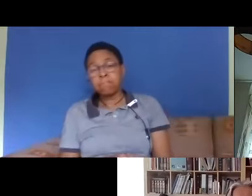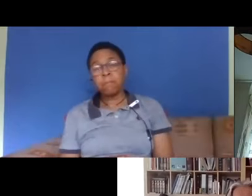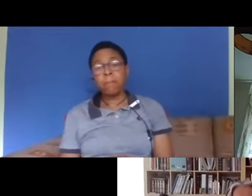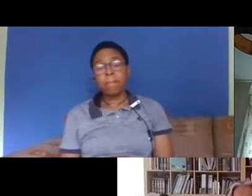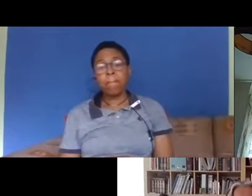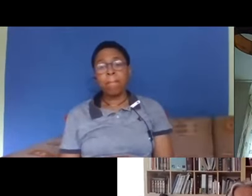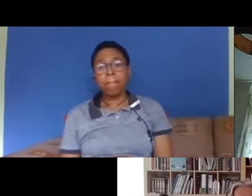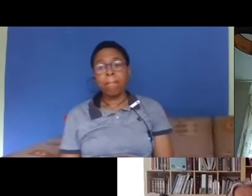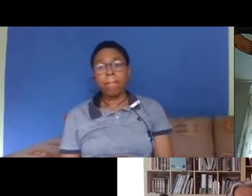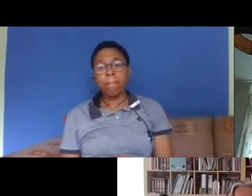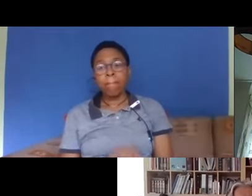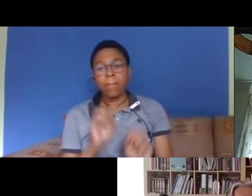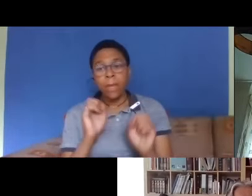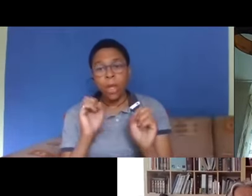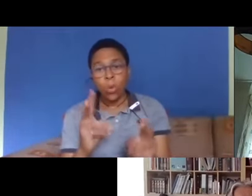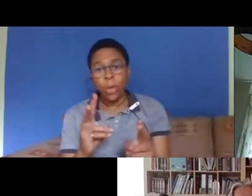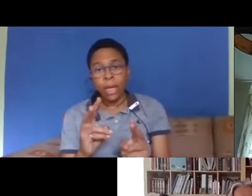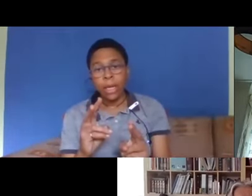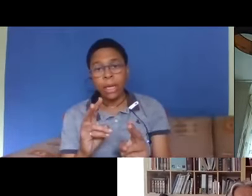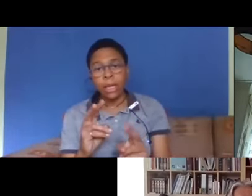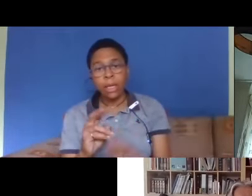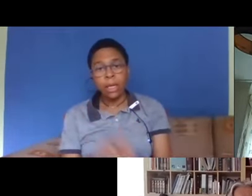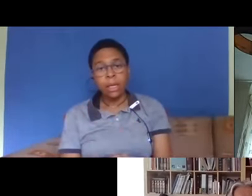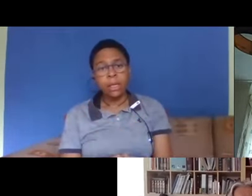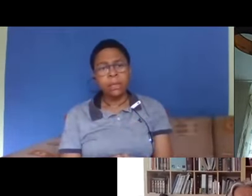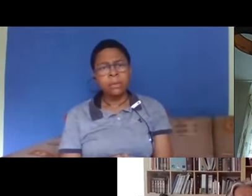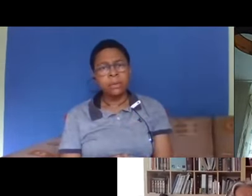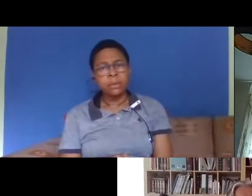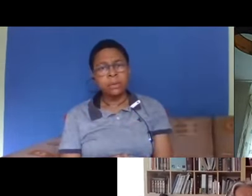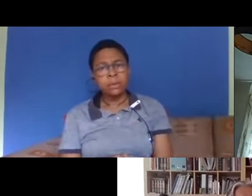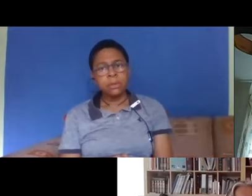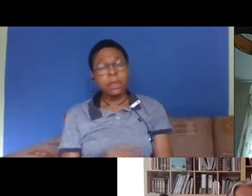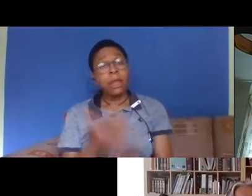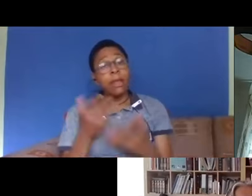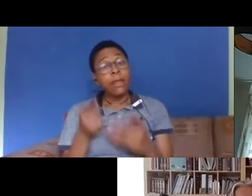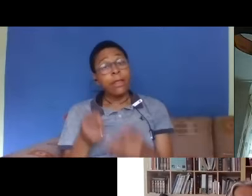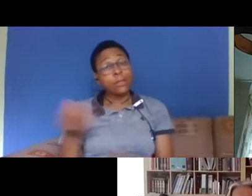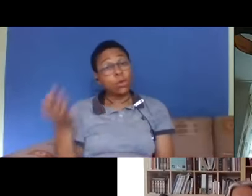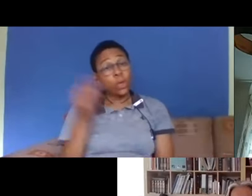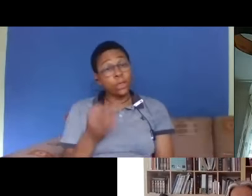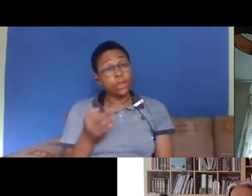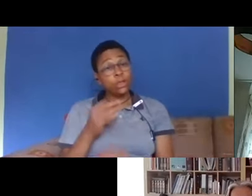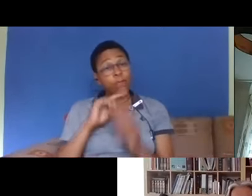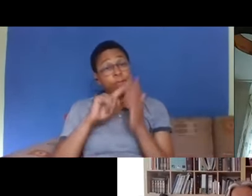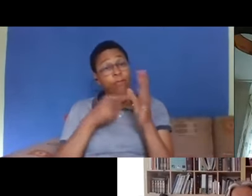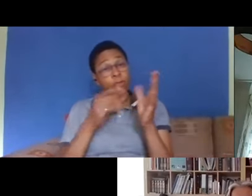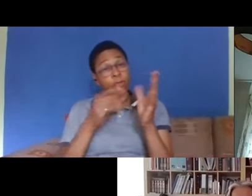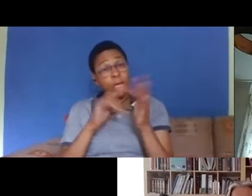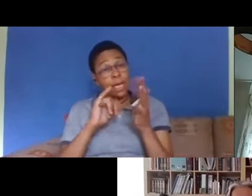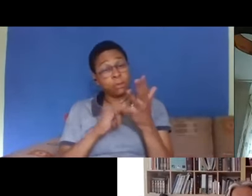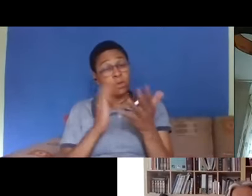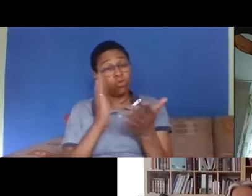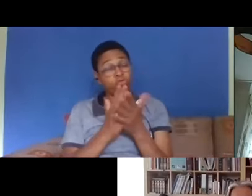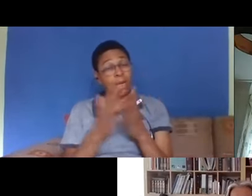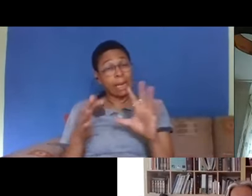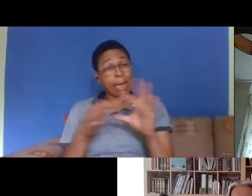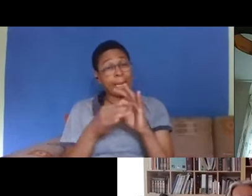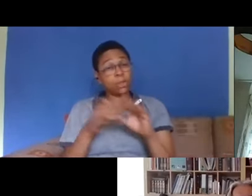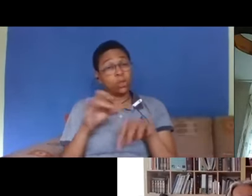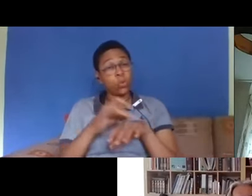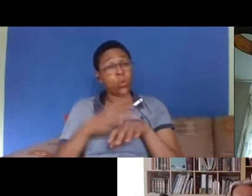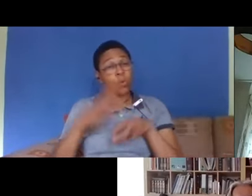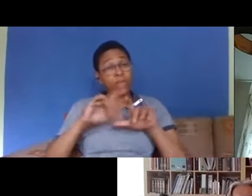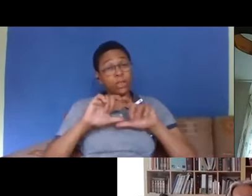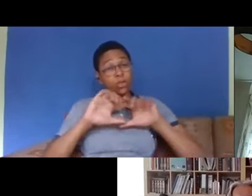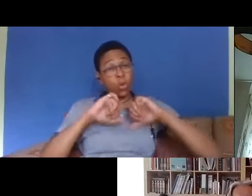Lovely, thank you very much. So this question from James, which I think is about professional dance company context. He's asking,